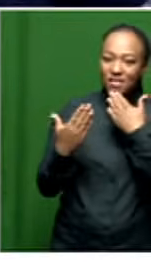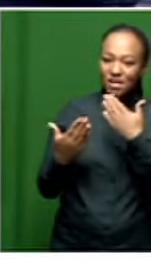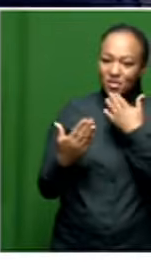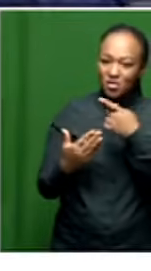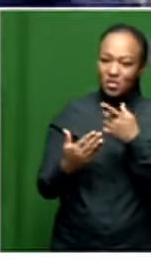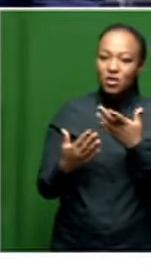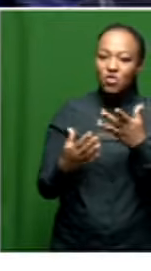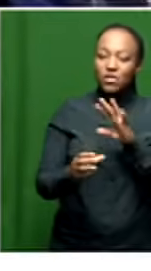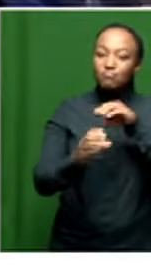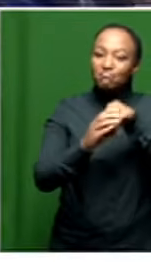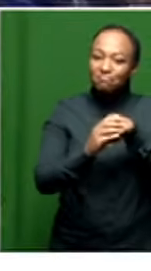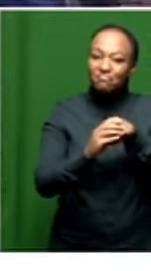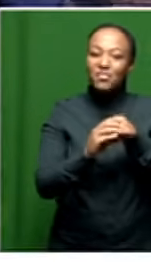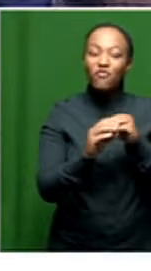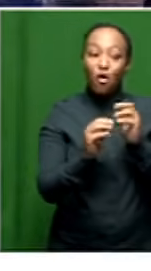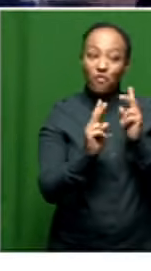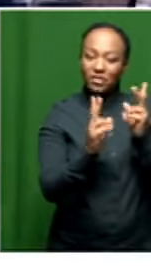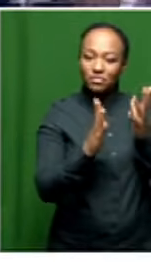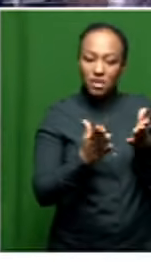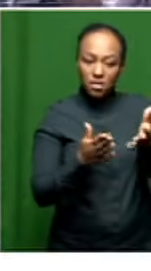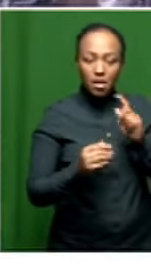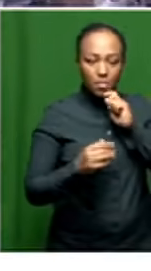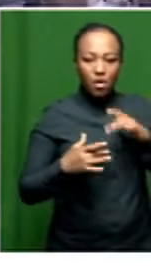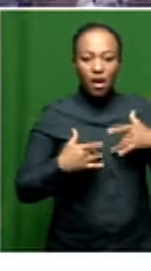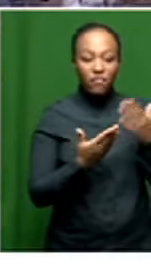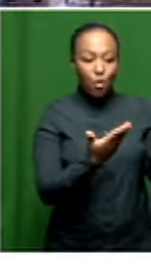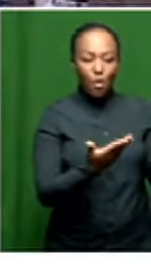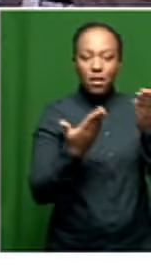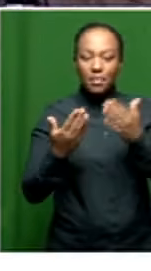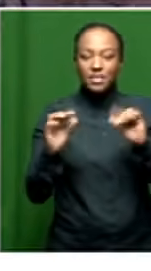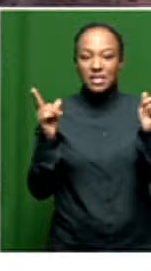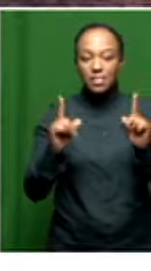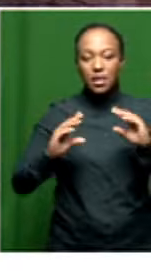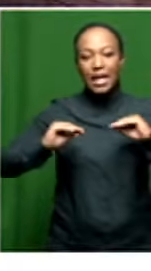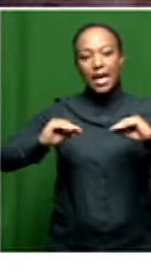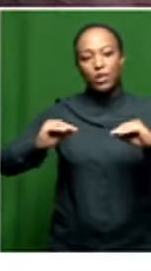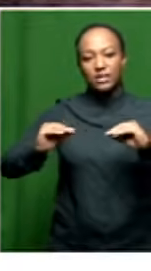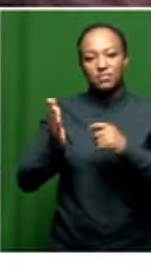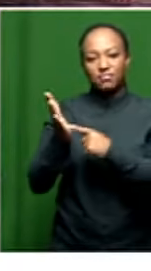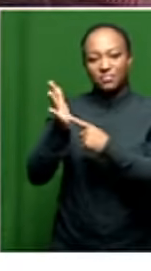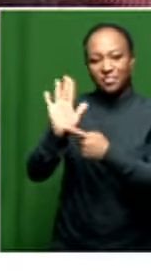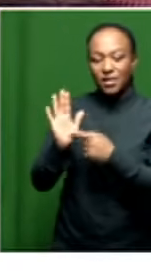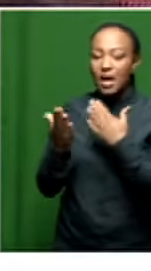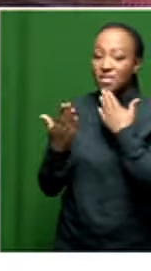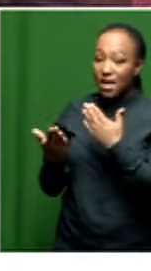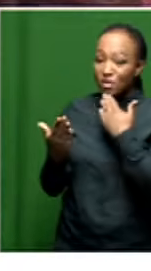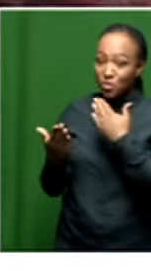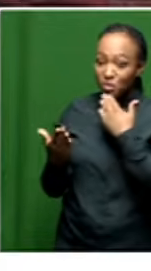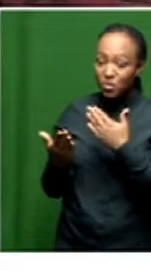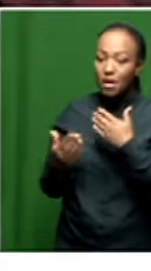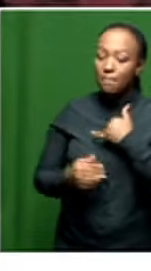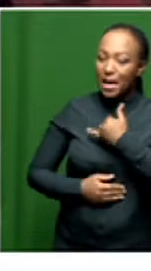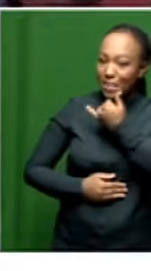for being our guest here on Morning Live, and welcome to our special education broadcast. Thank you. Thanks very much. Glad to be here.